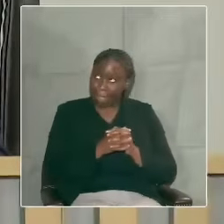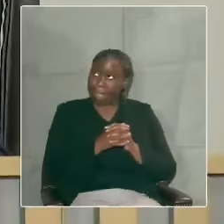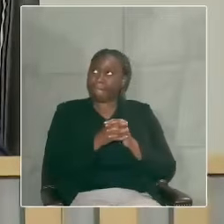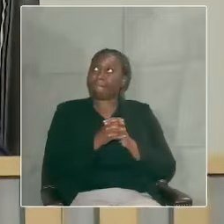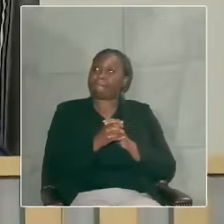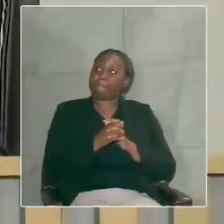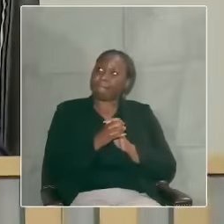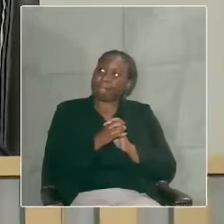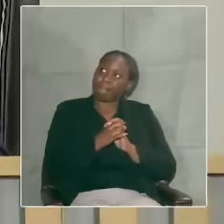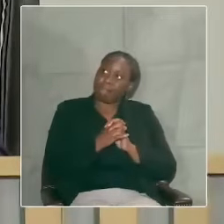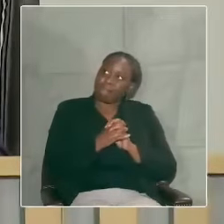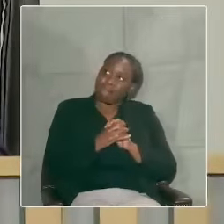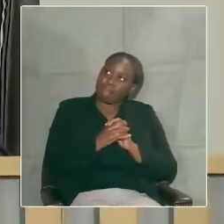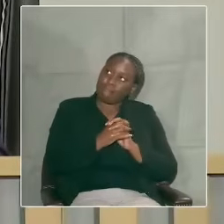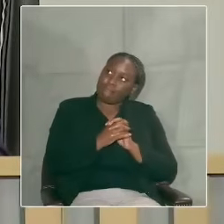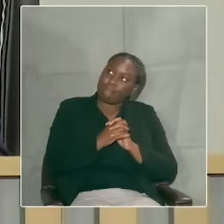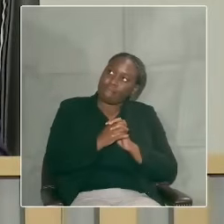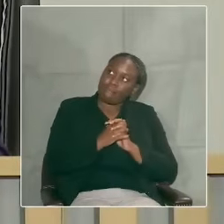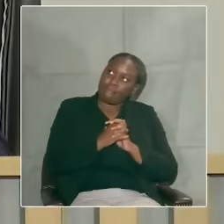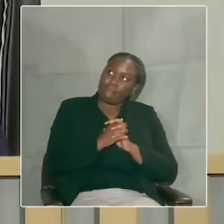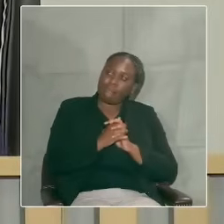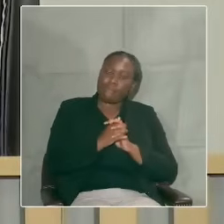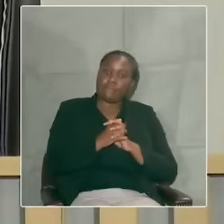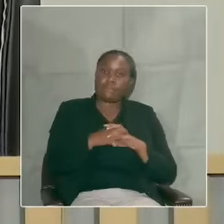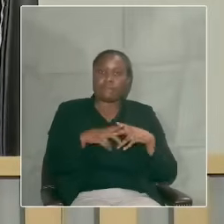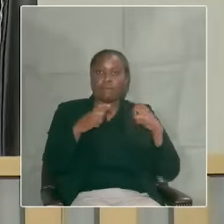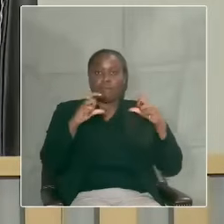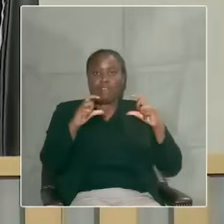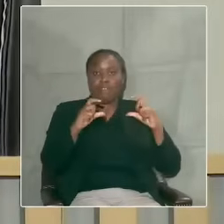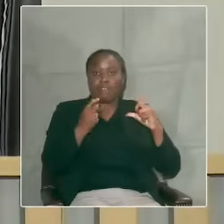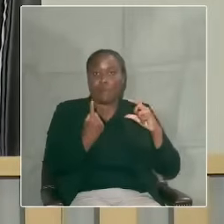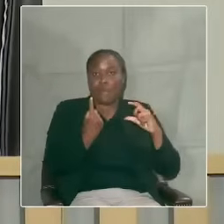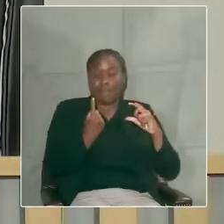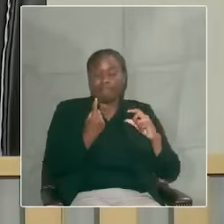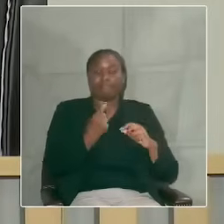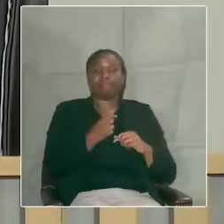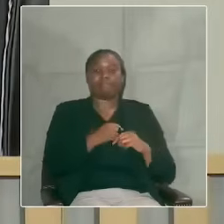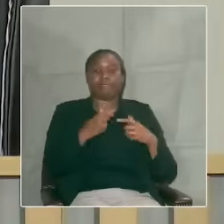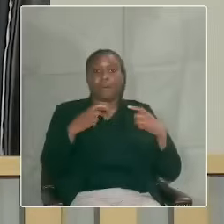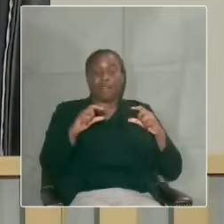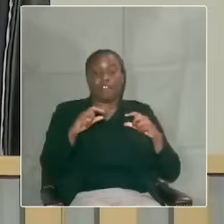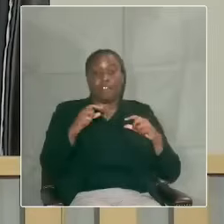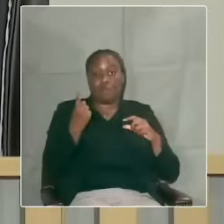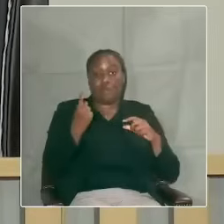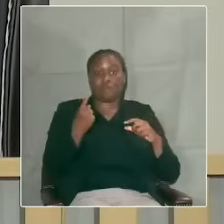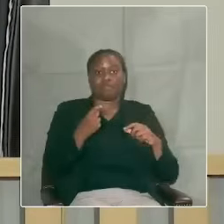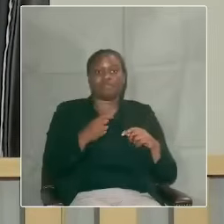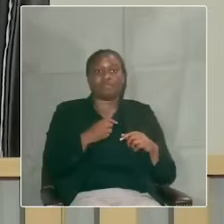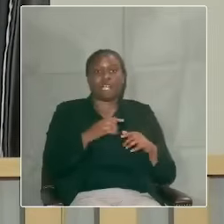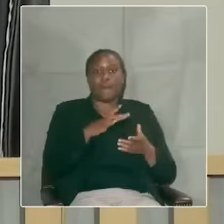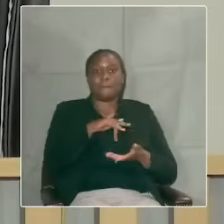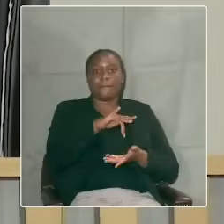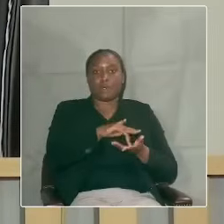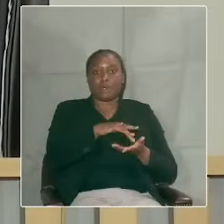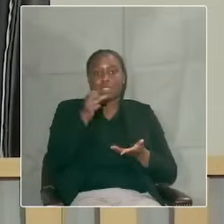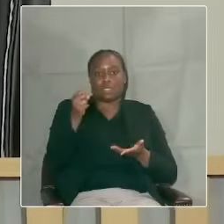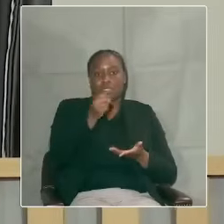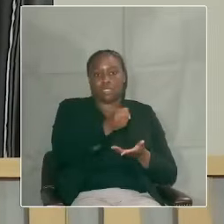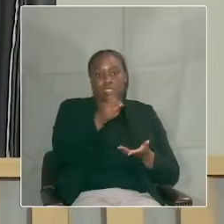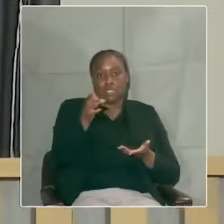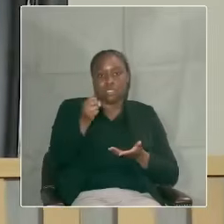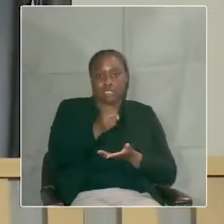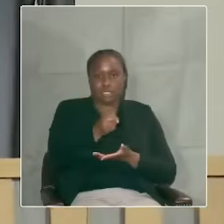In paragraph 1, you deal with the filling of posts, which was the first point in the minister's letter.